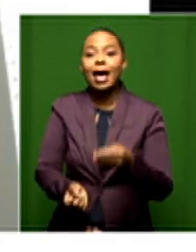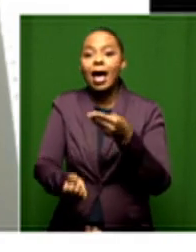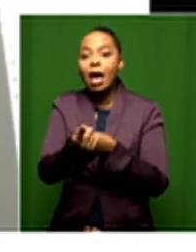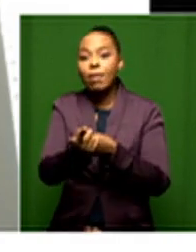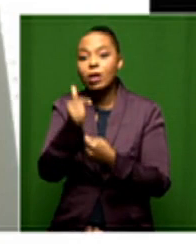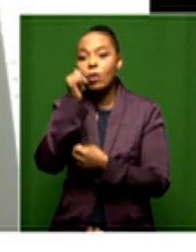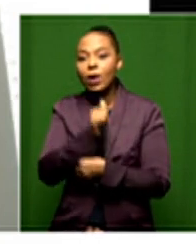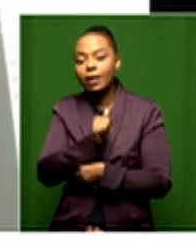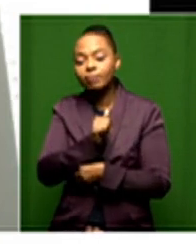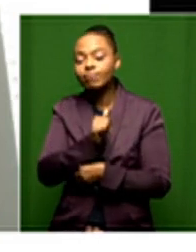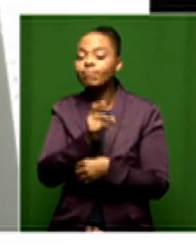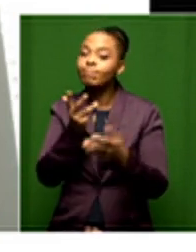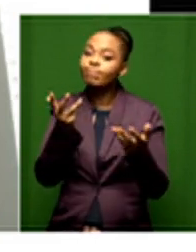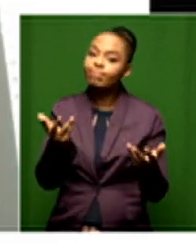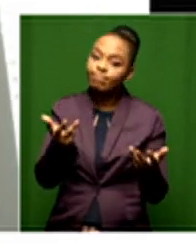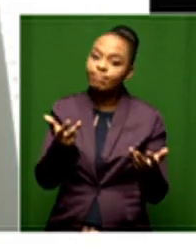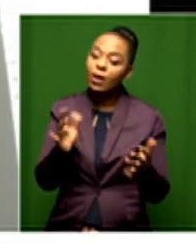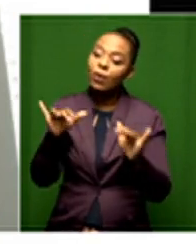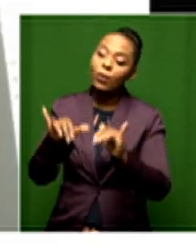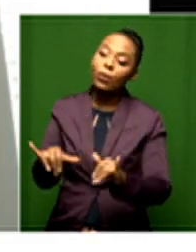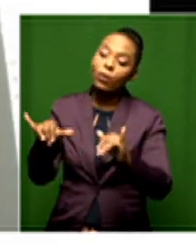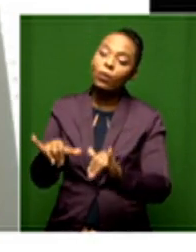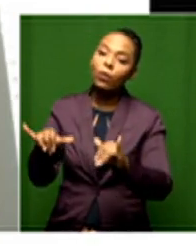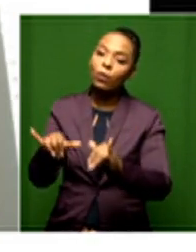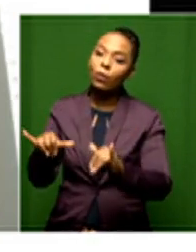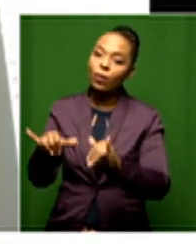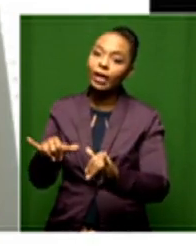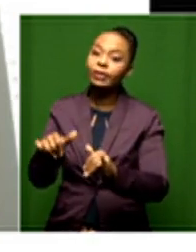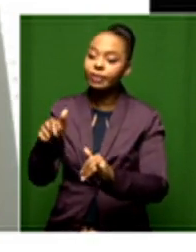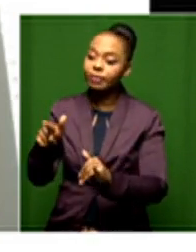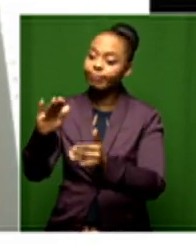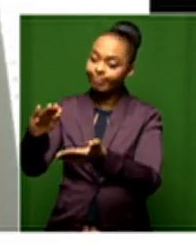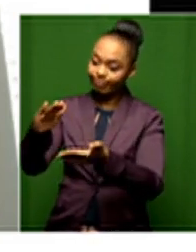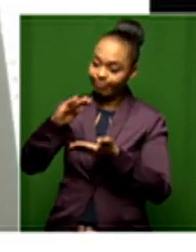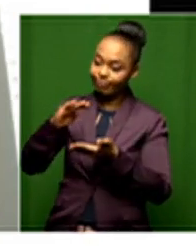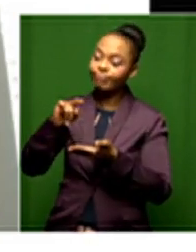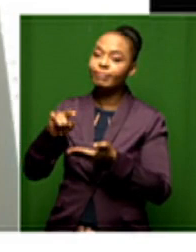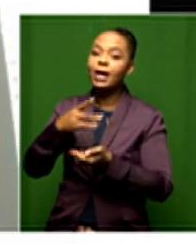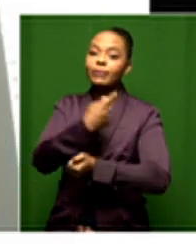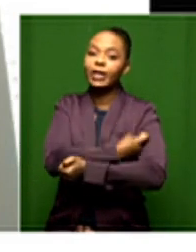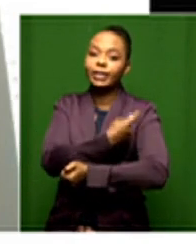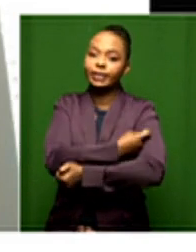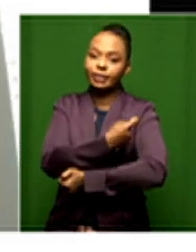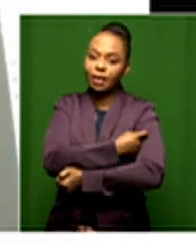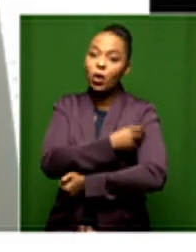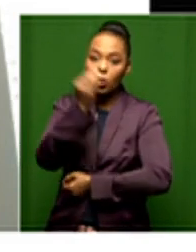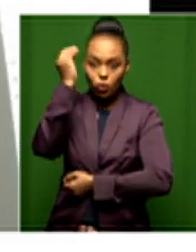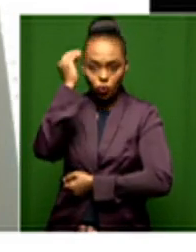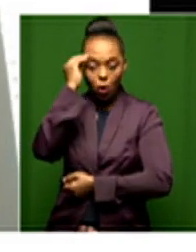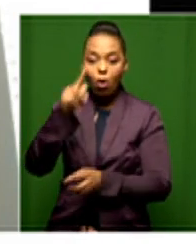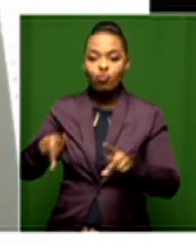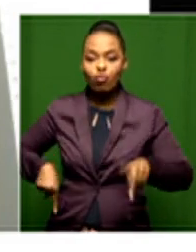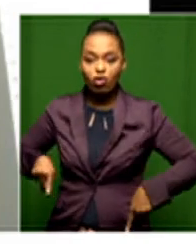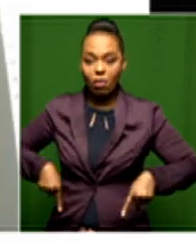happen, we await the delivery of the vaccines. As you know, that the procurement of vaccine